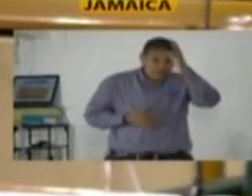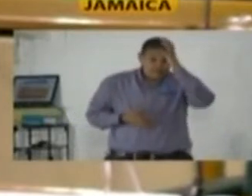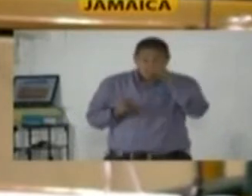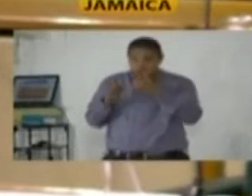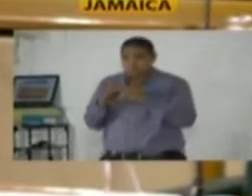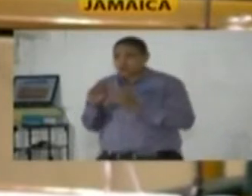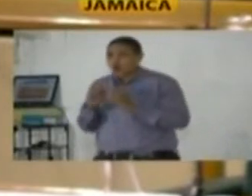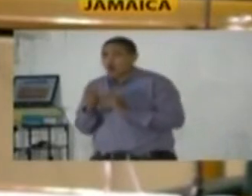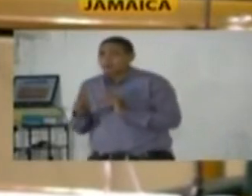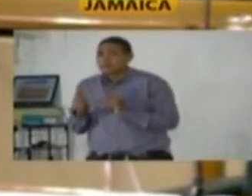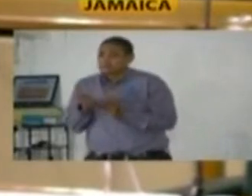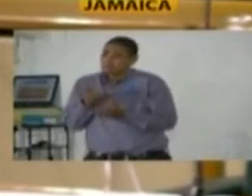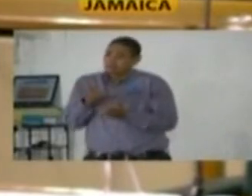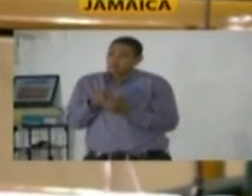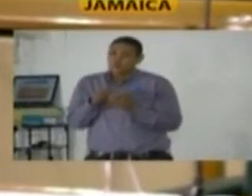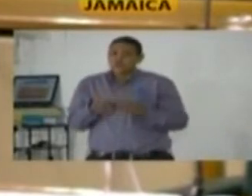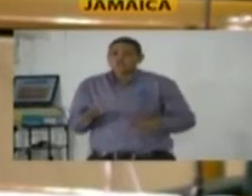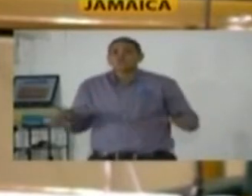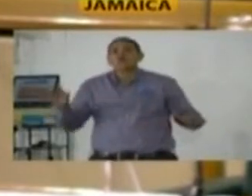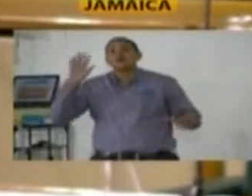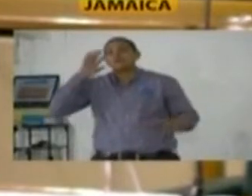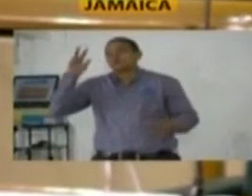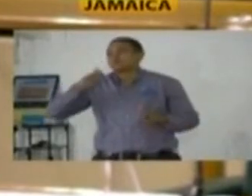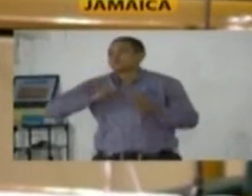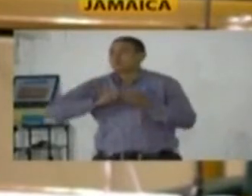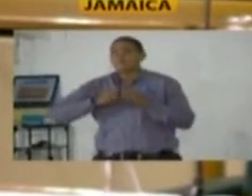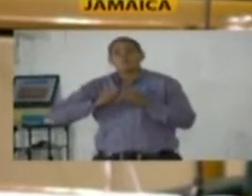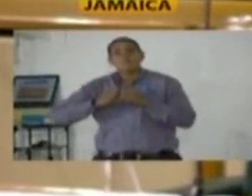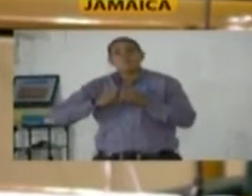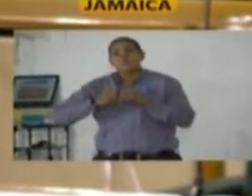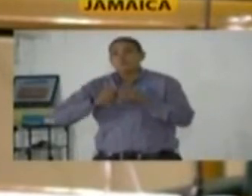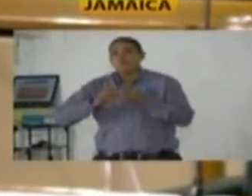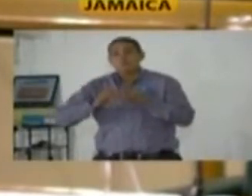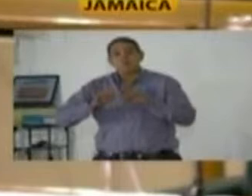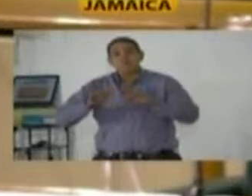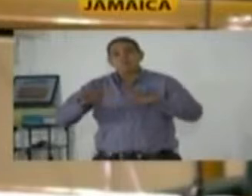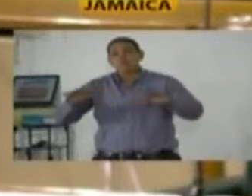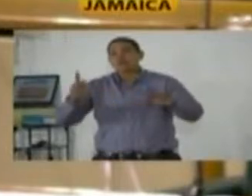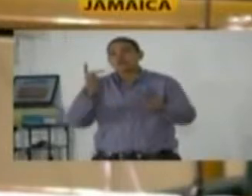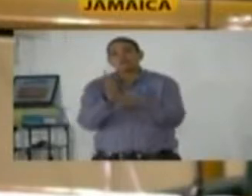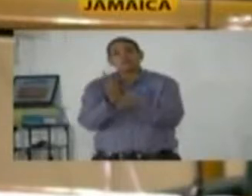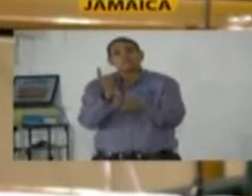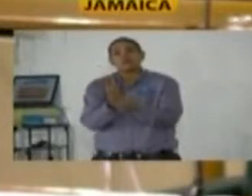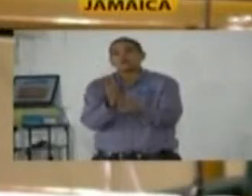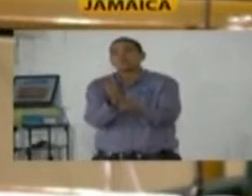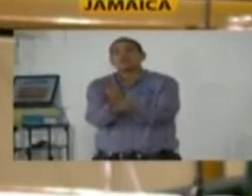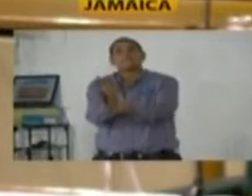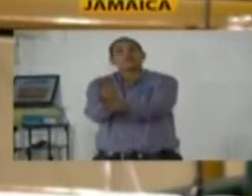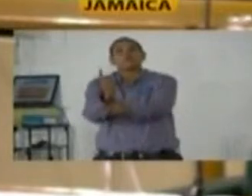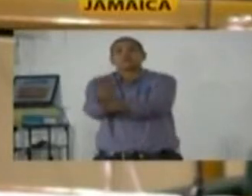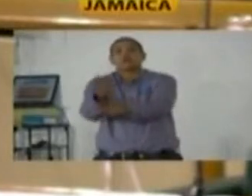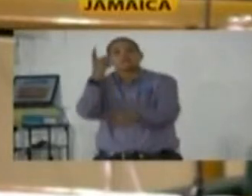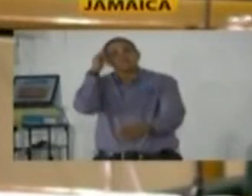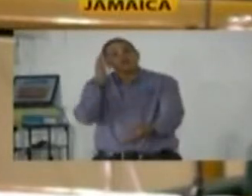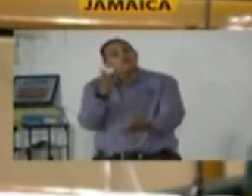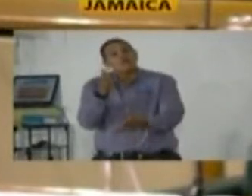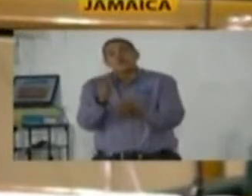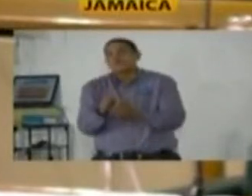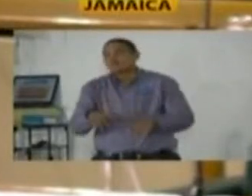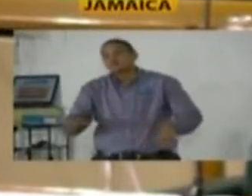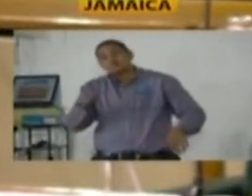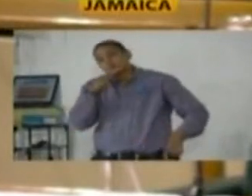handle our young children, we will be constantly running after the problem instead of being ahead of it.